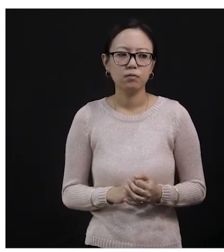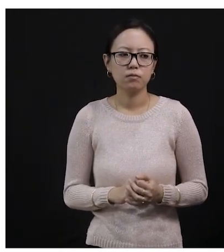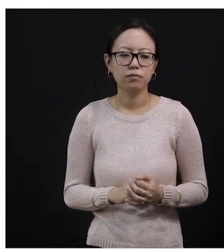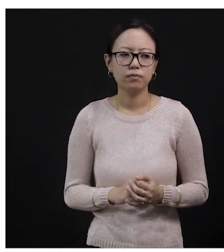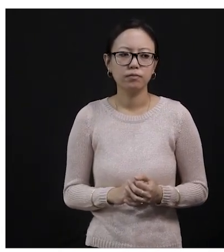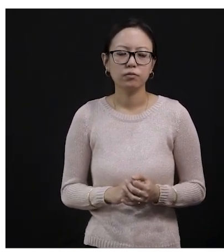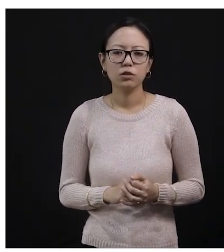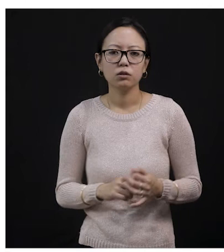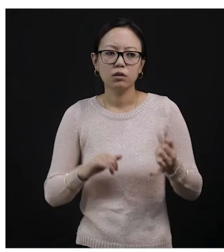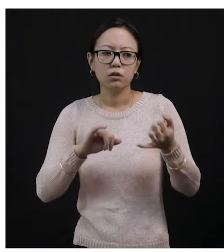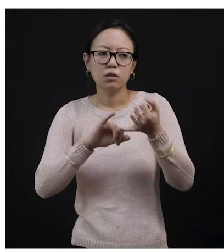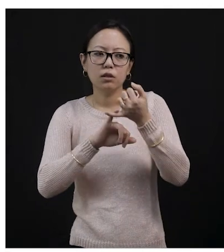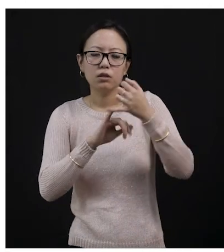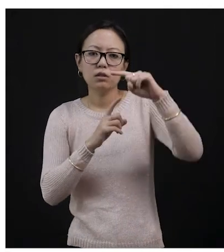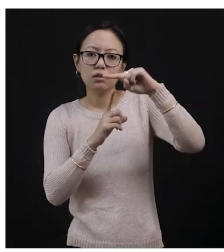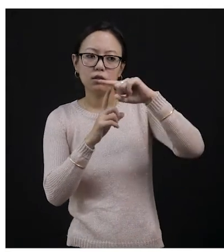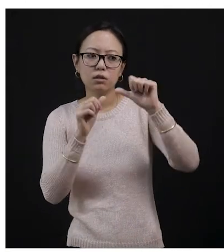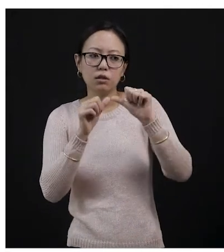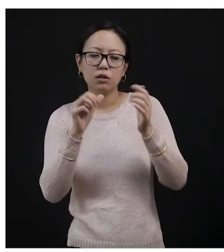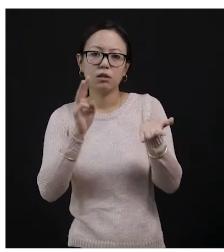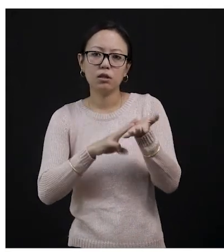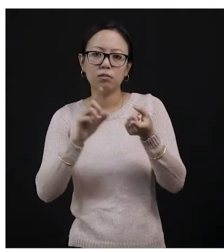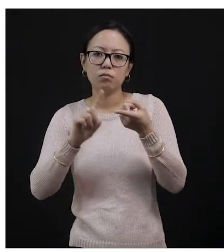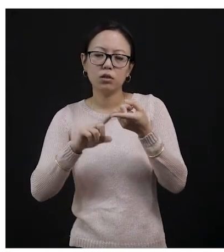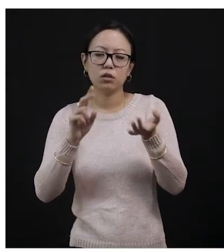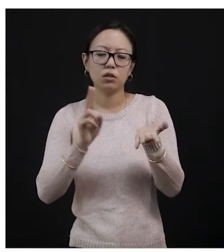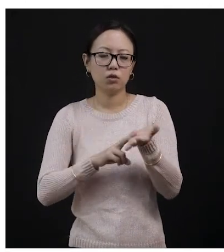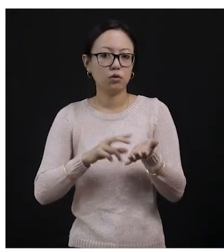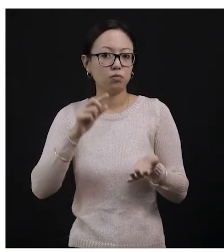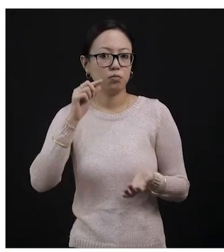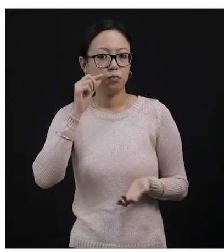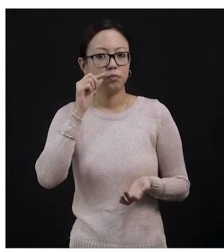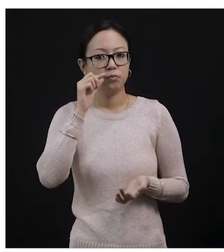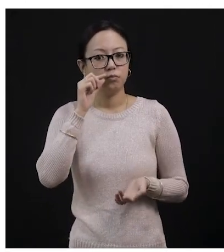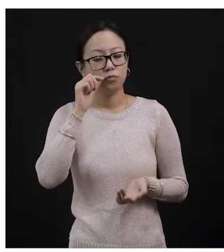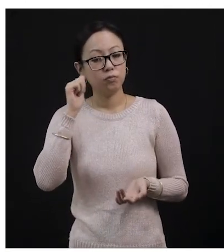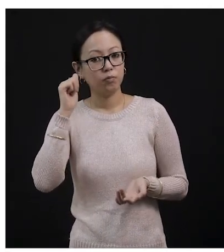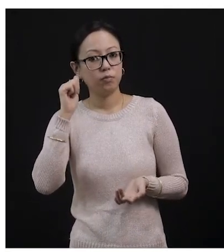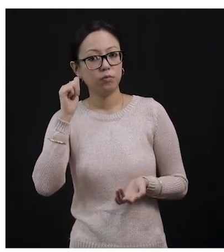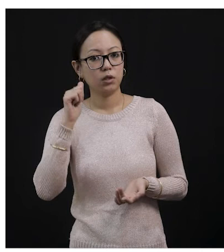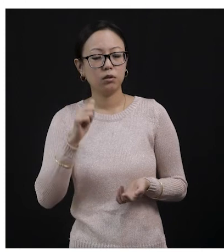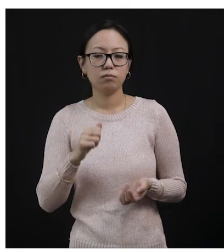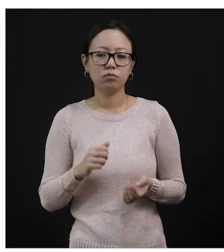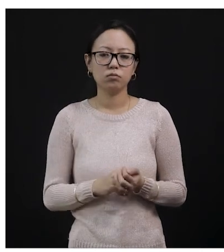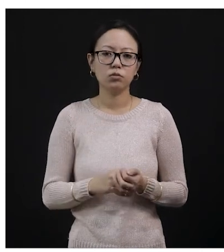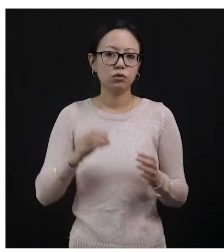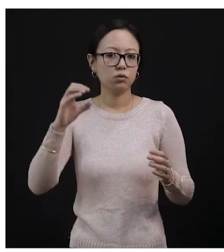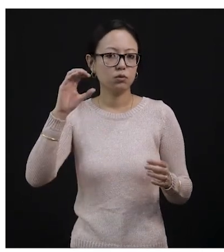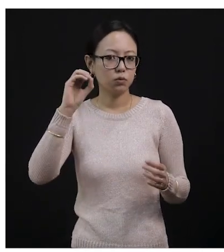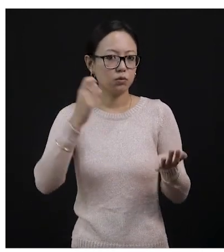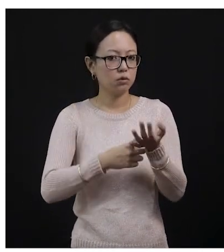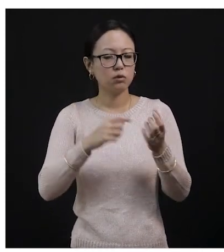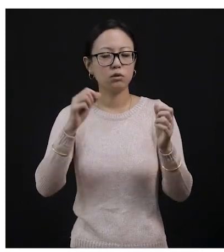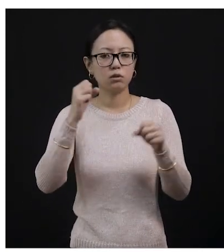male reproductive organ. This is the female reproductive organ in a flower, because it is